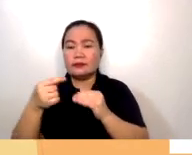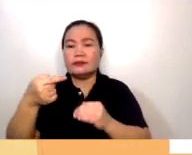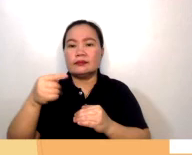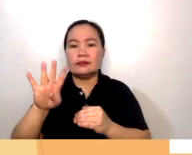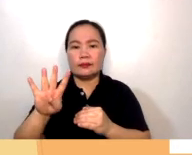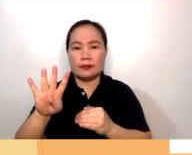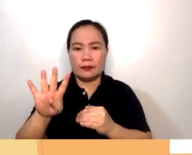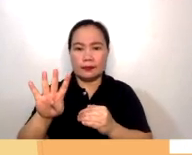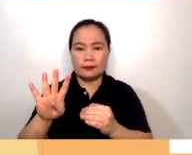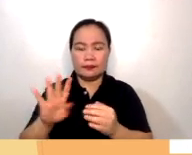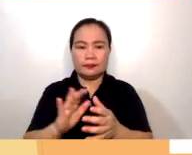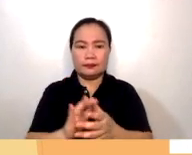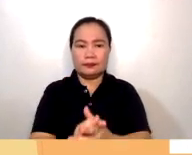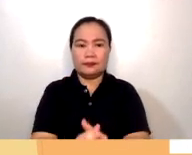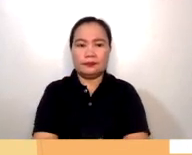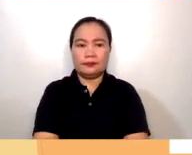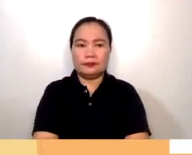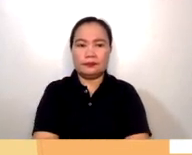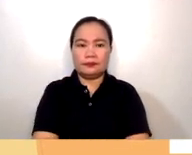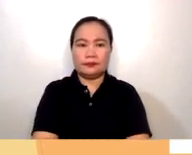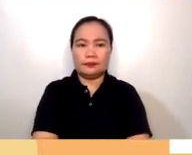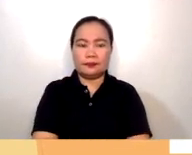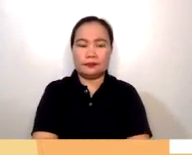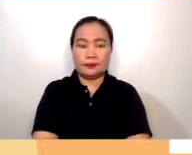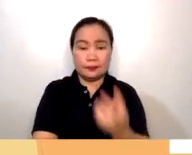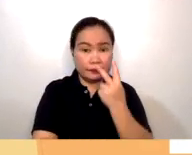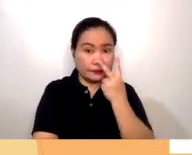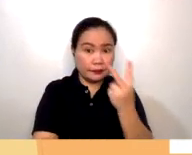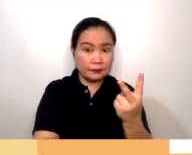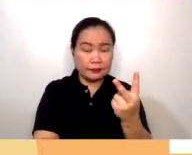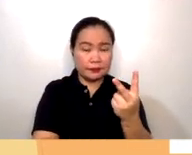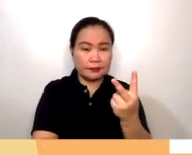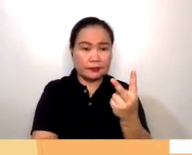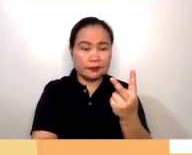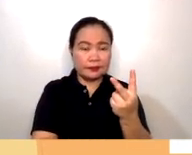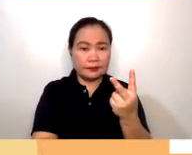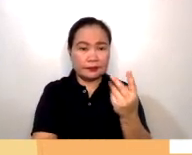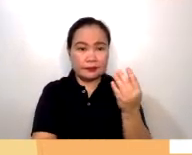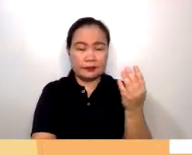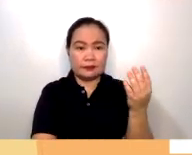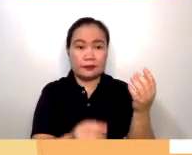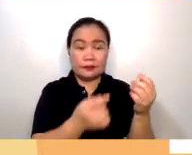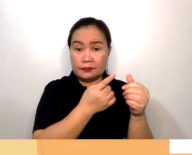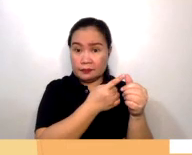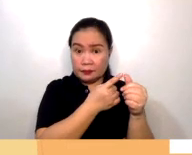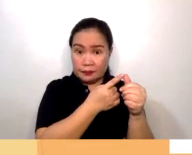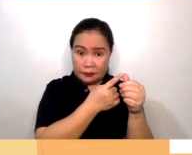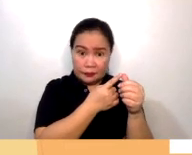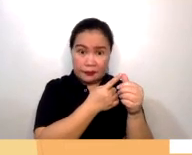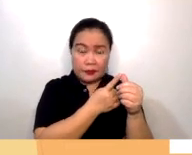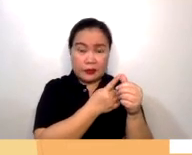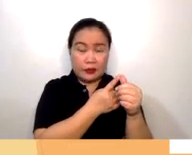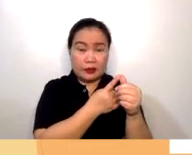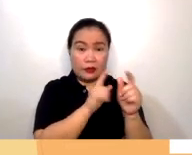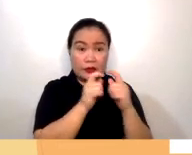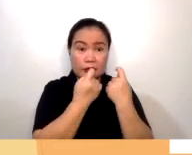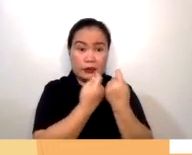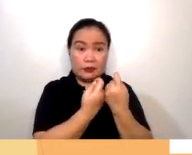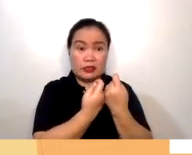equals negative 4. So, as you can see, ang nasa unahan pa rin natin